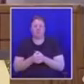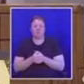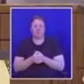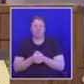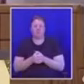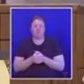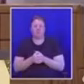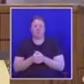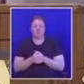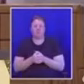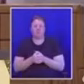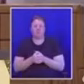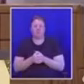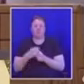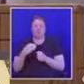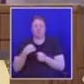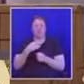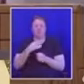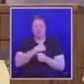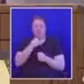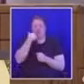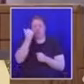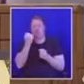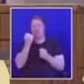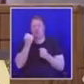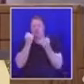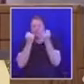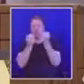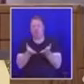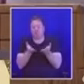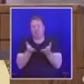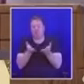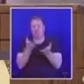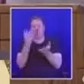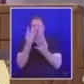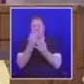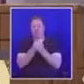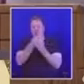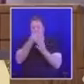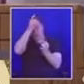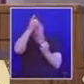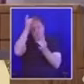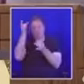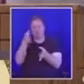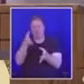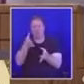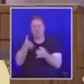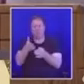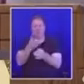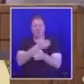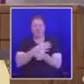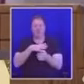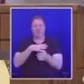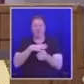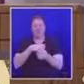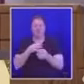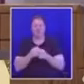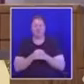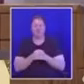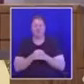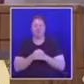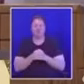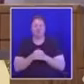I would like to call those members who like to do motion. Yeah, with notice.